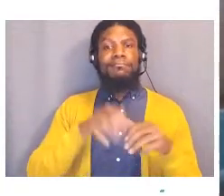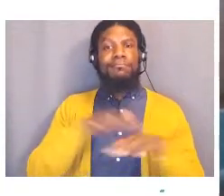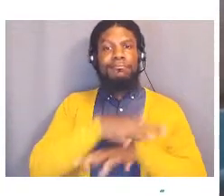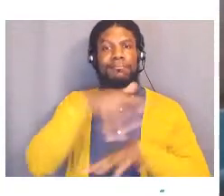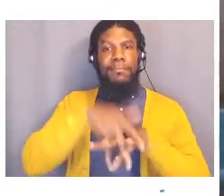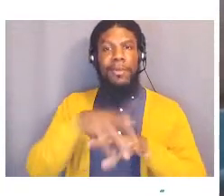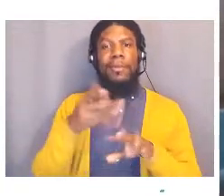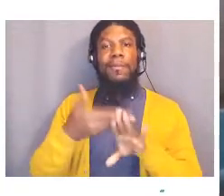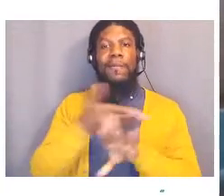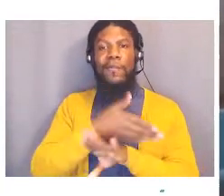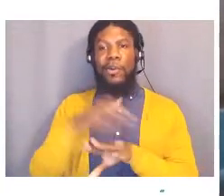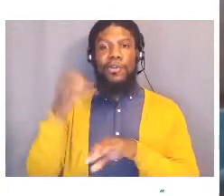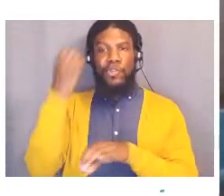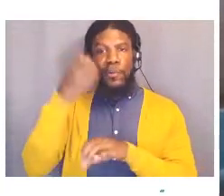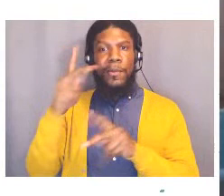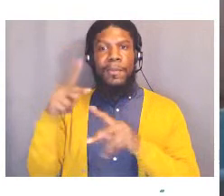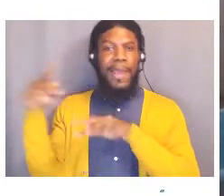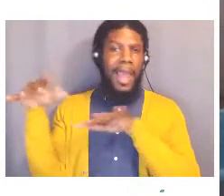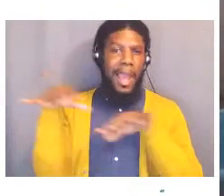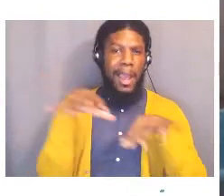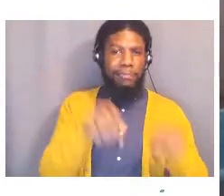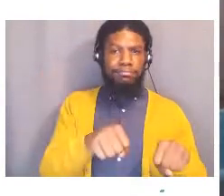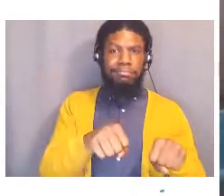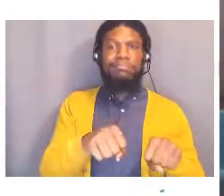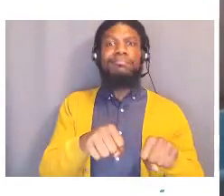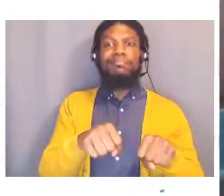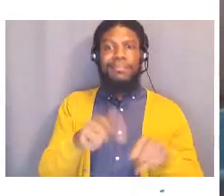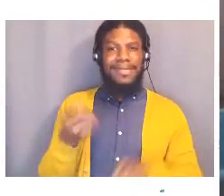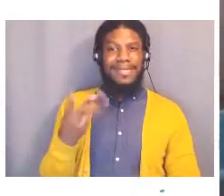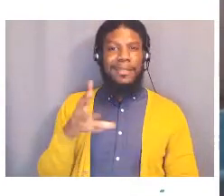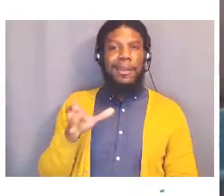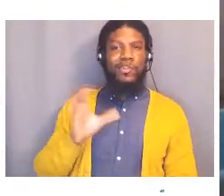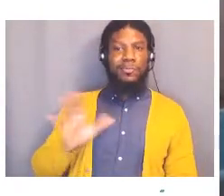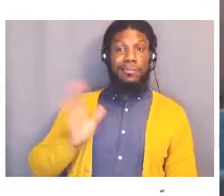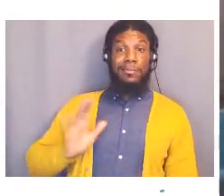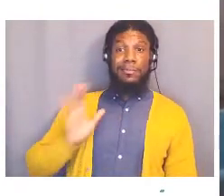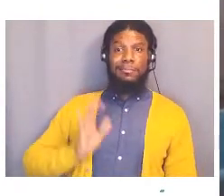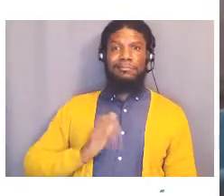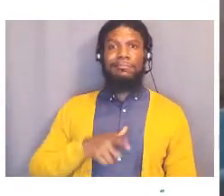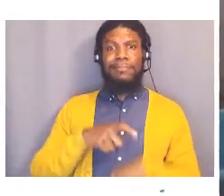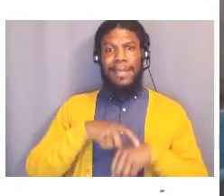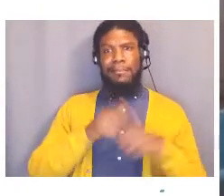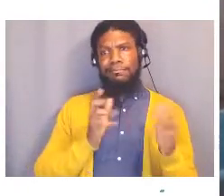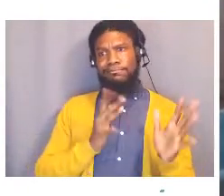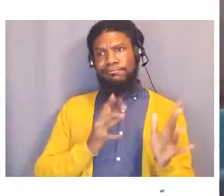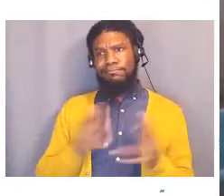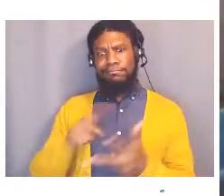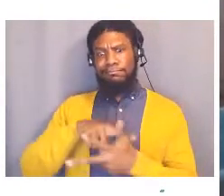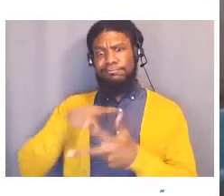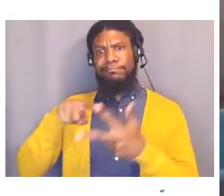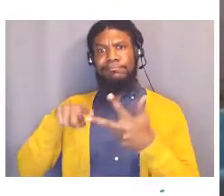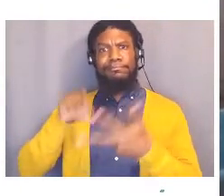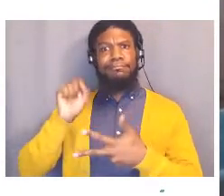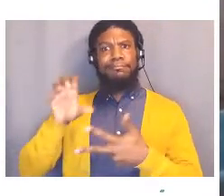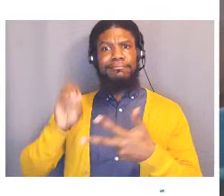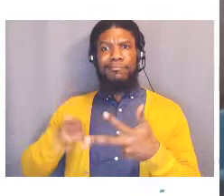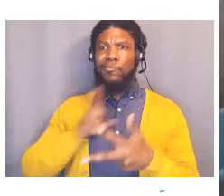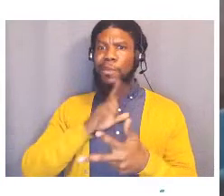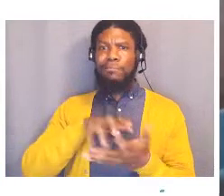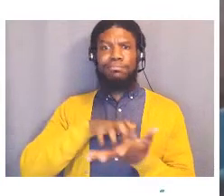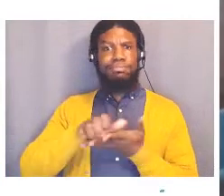the 1600s. Over the next 400 years, many Piscataway, Lenape, and Susquehannock communities were